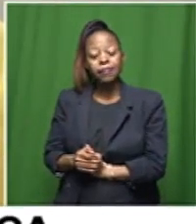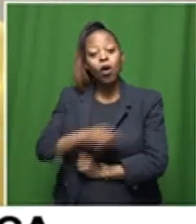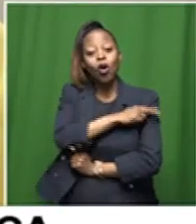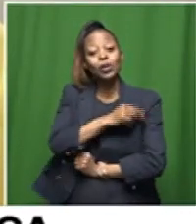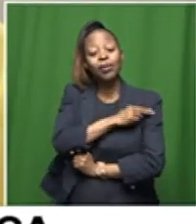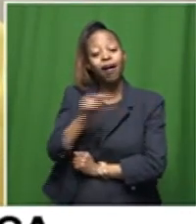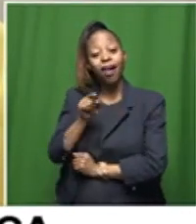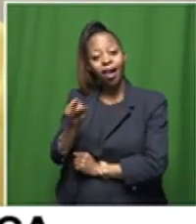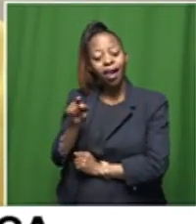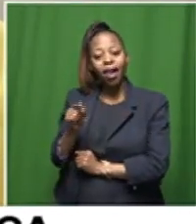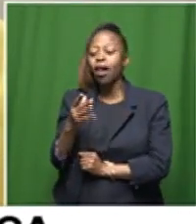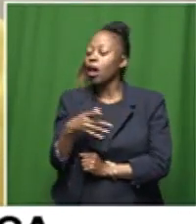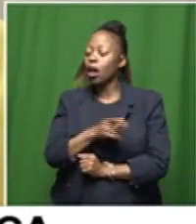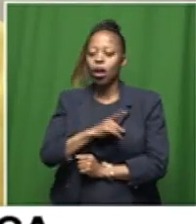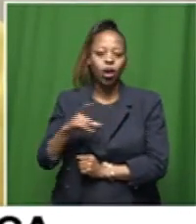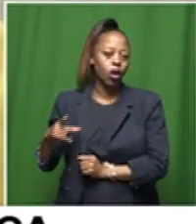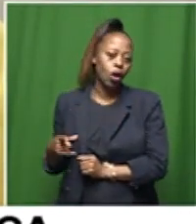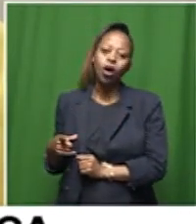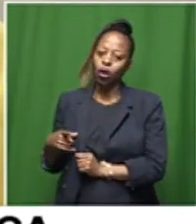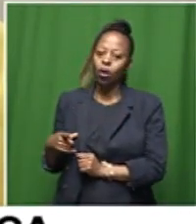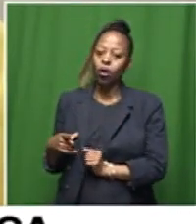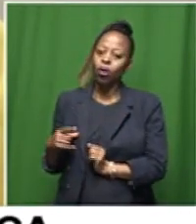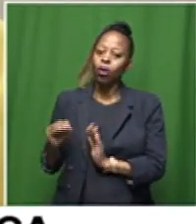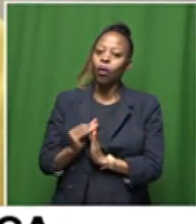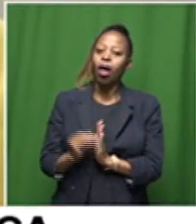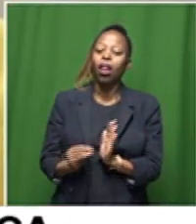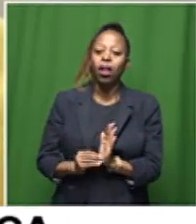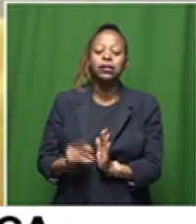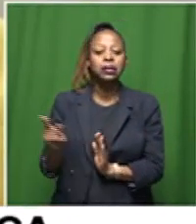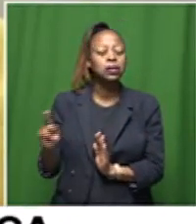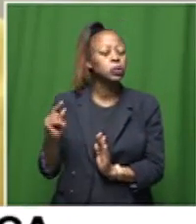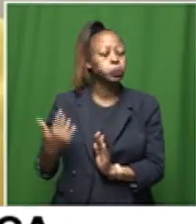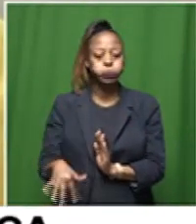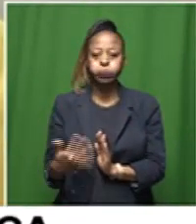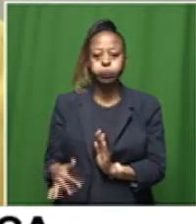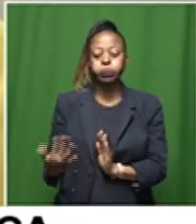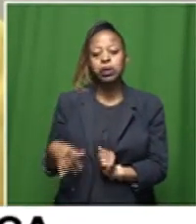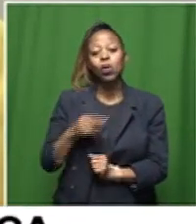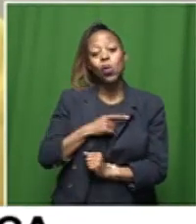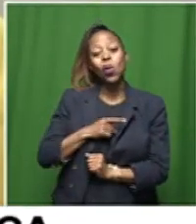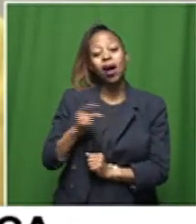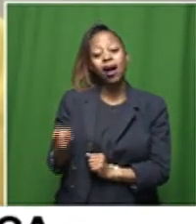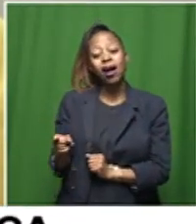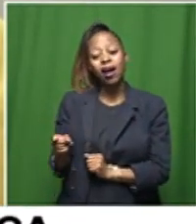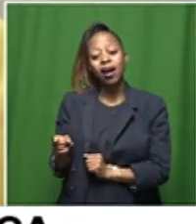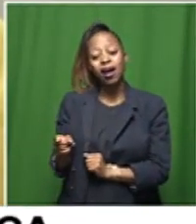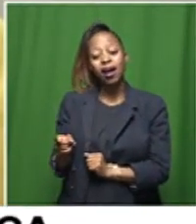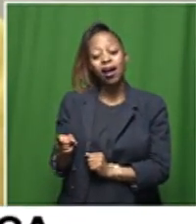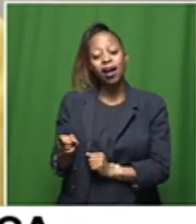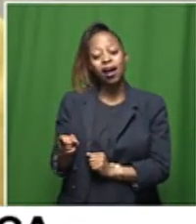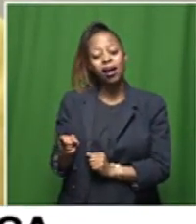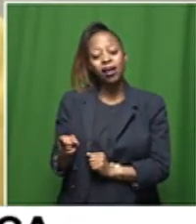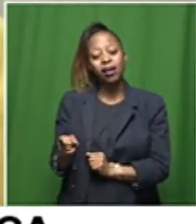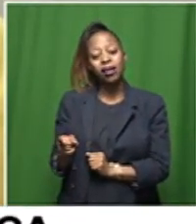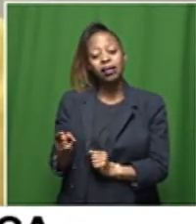hospital that has the longest waiting list, simply because their catchment area